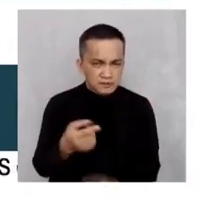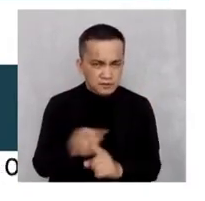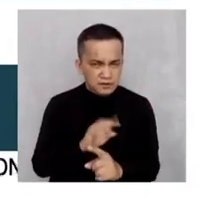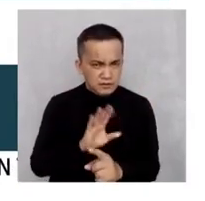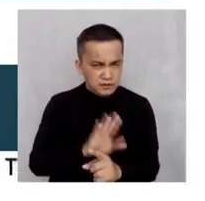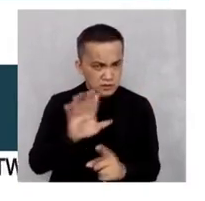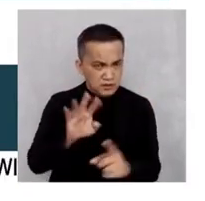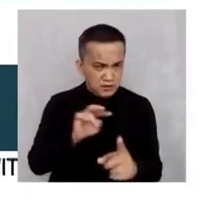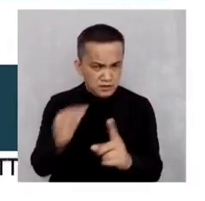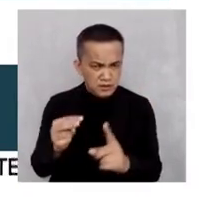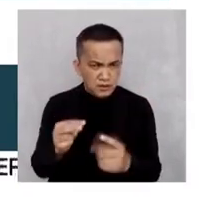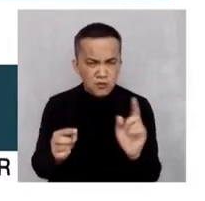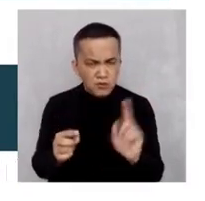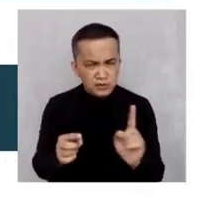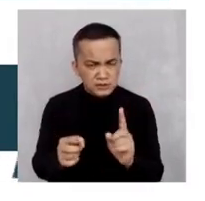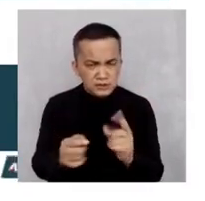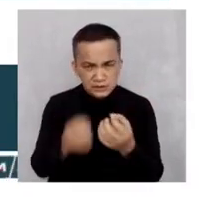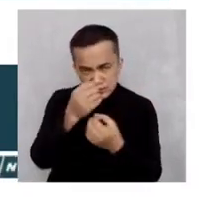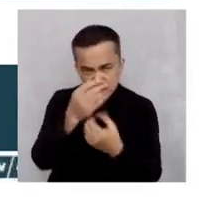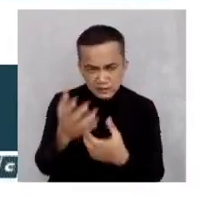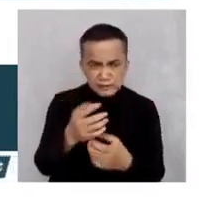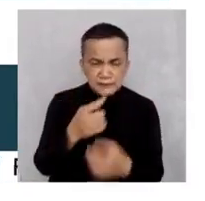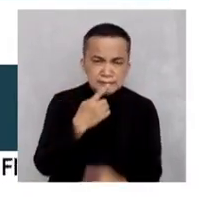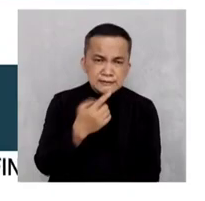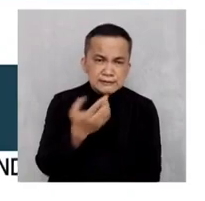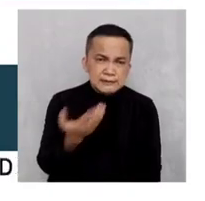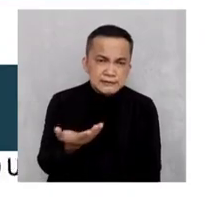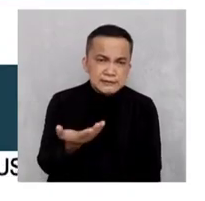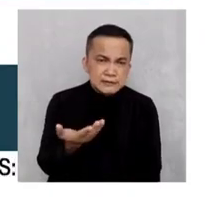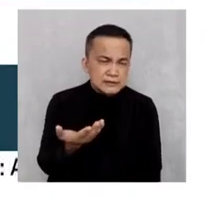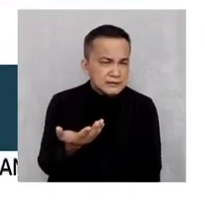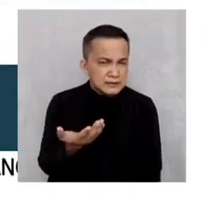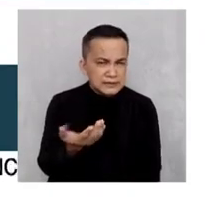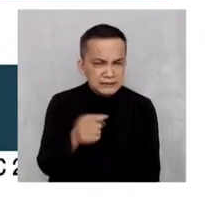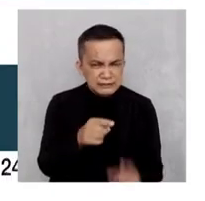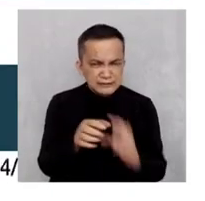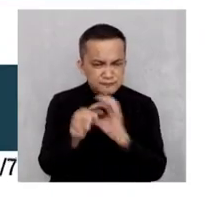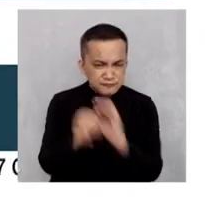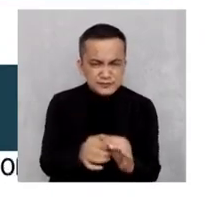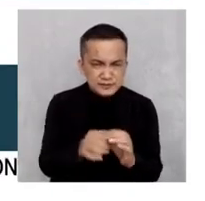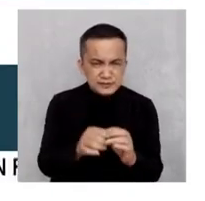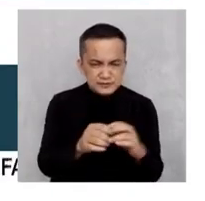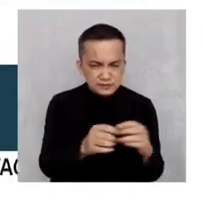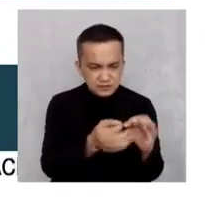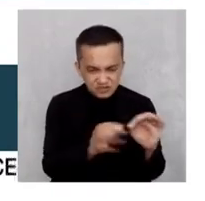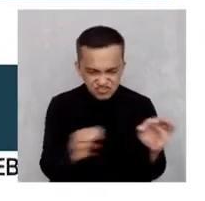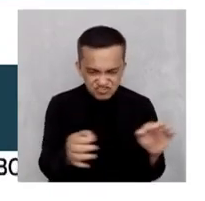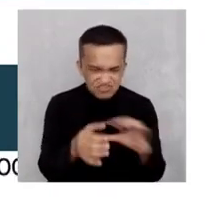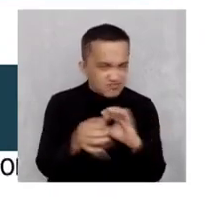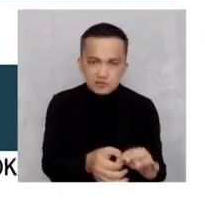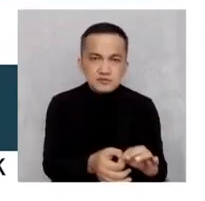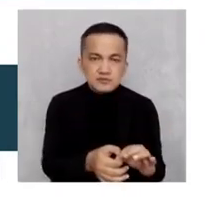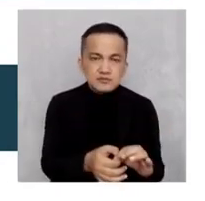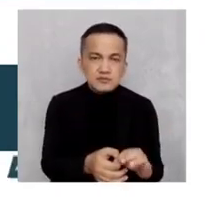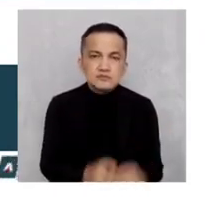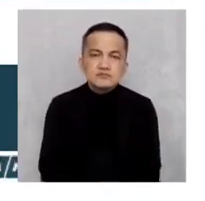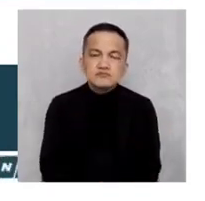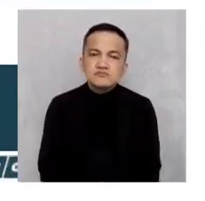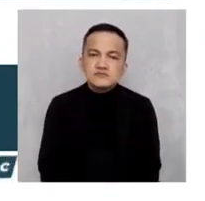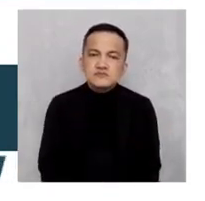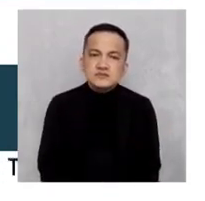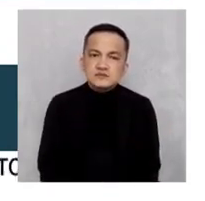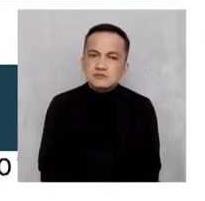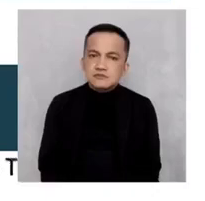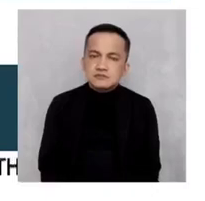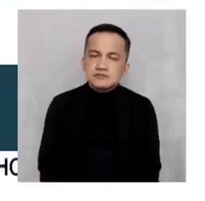perspective, what does that tell you? When it seems like they're sticking to a script, they're not about to just